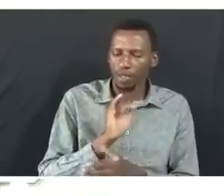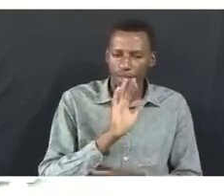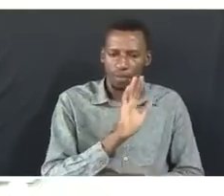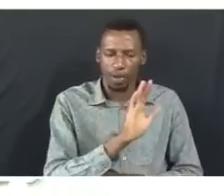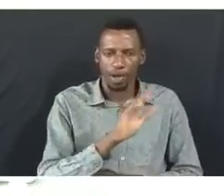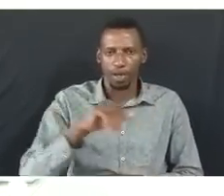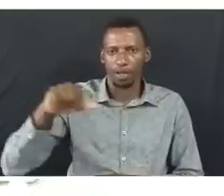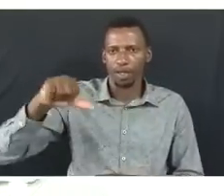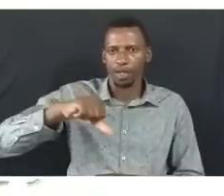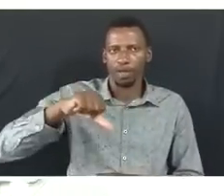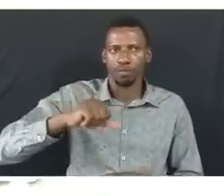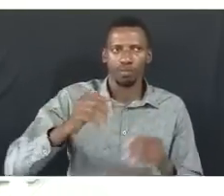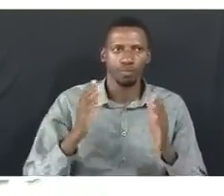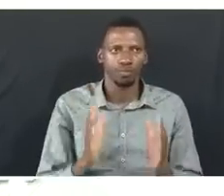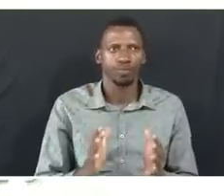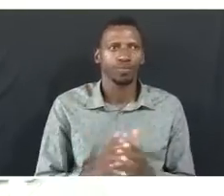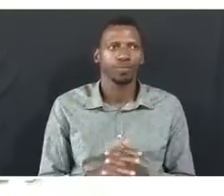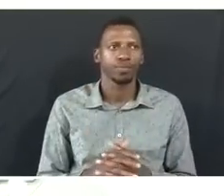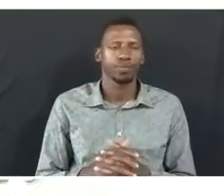And even in